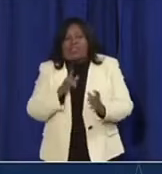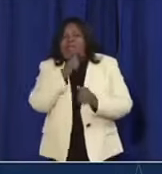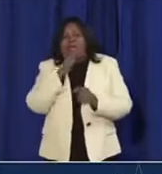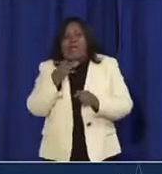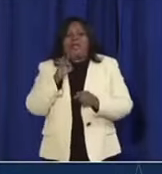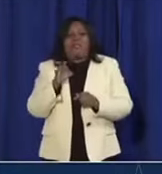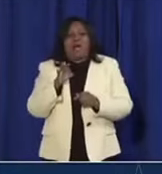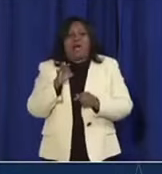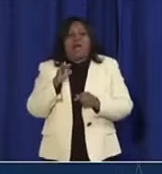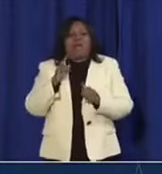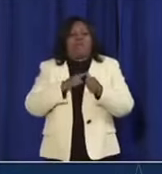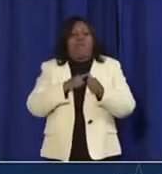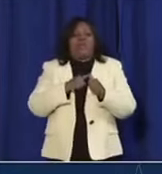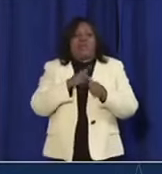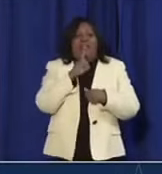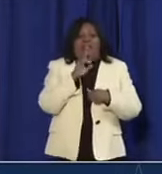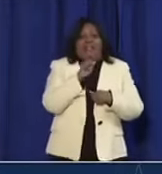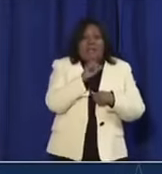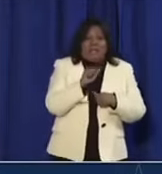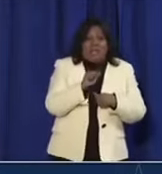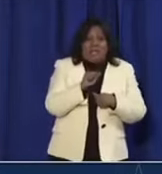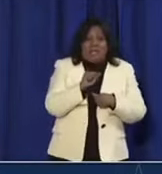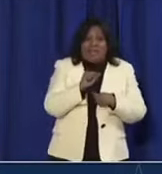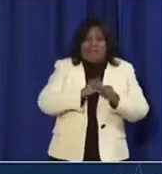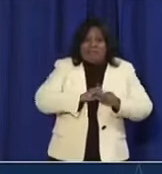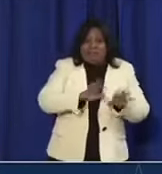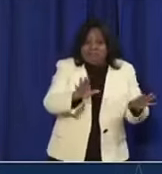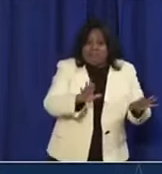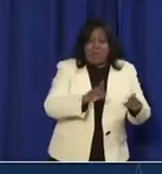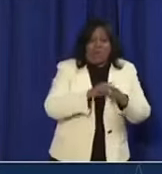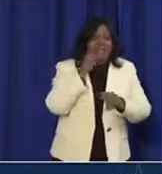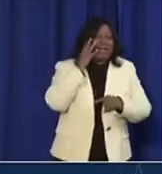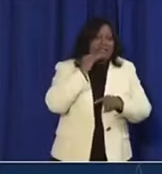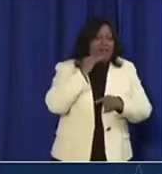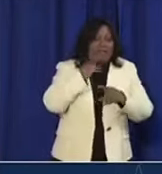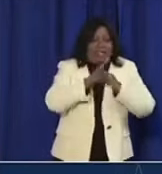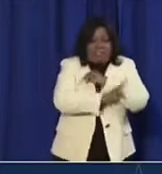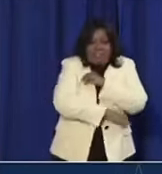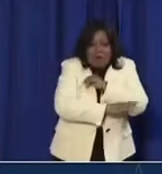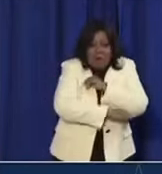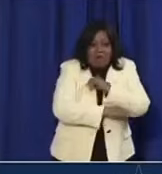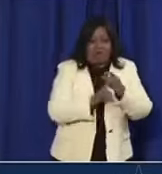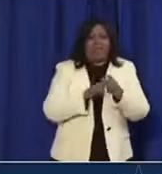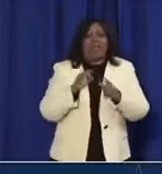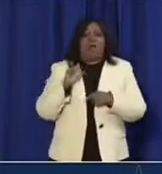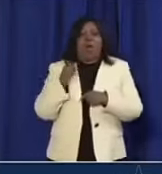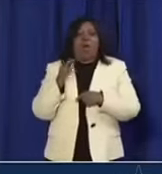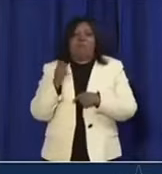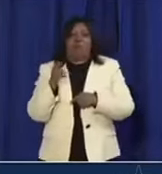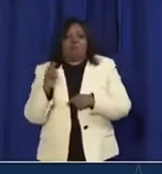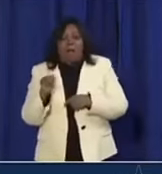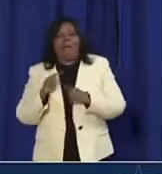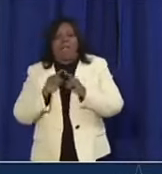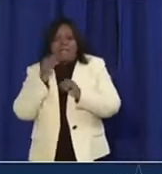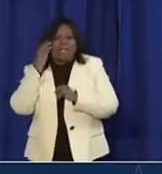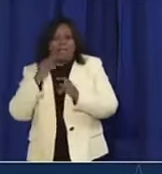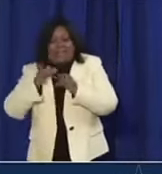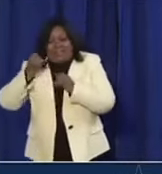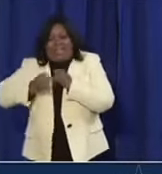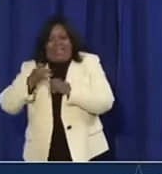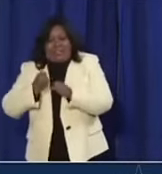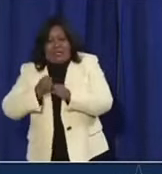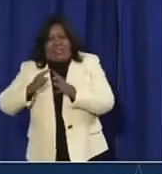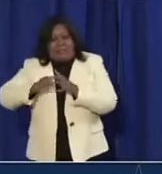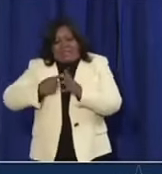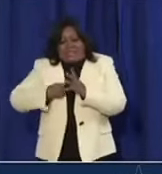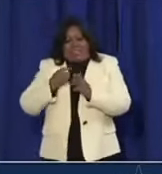of, first, the Delta, which we were experiencing in the fall, and then Omicron, which we were experiencing at the end of the year and the beginning